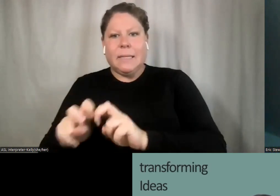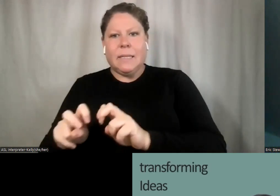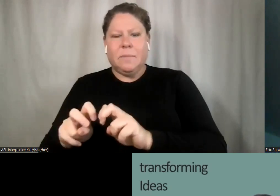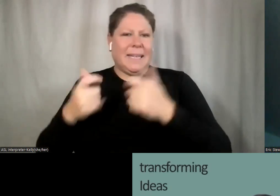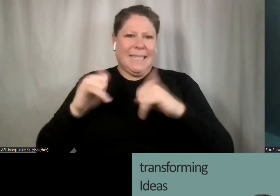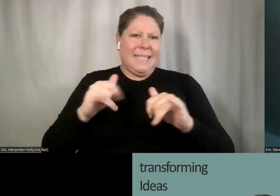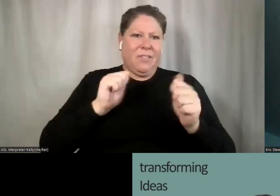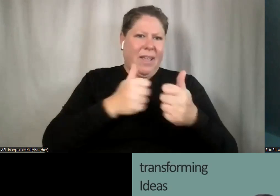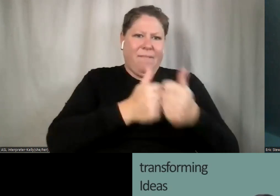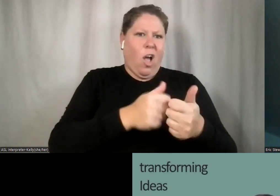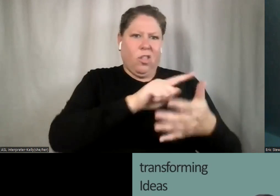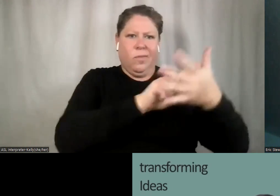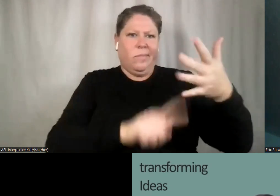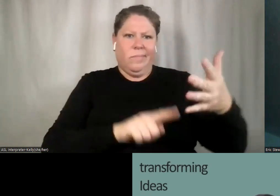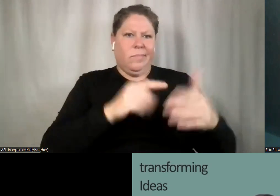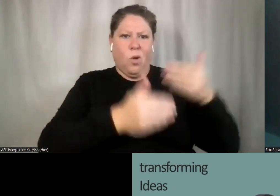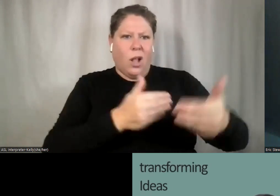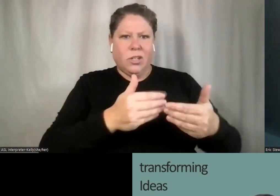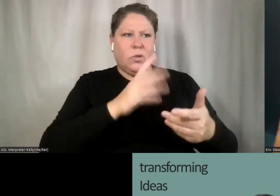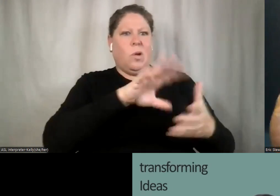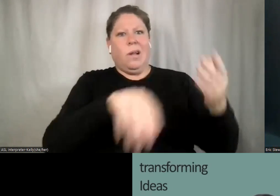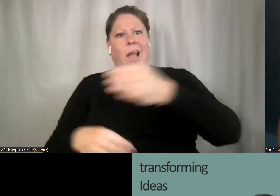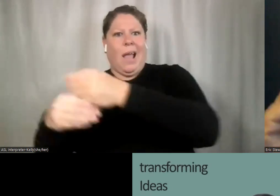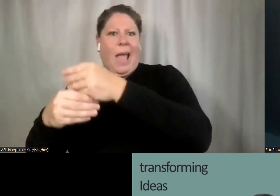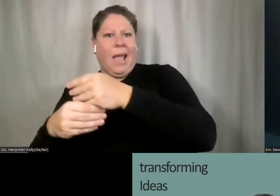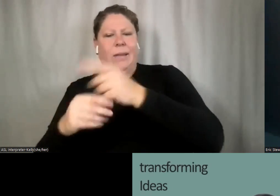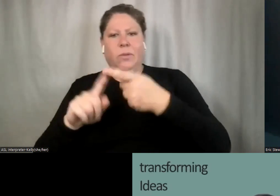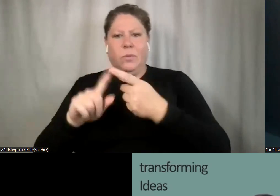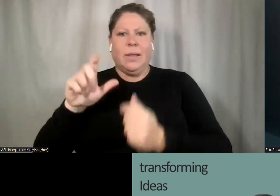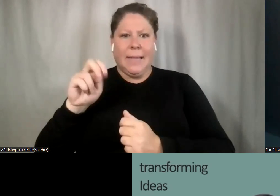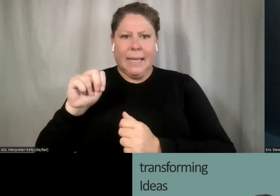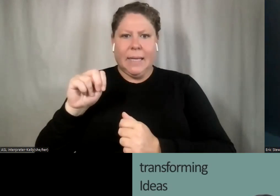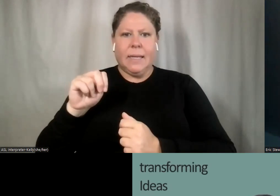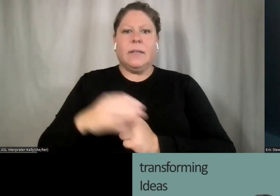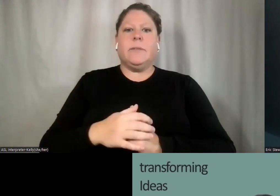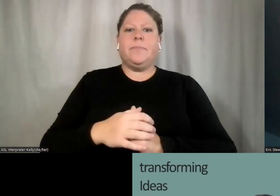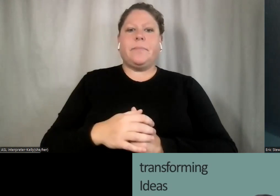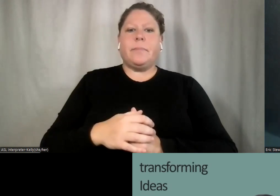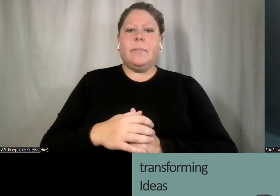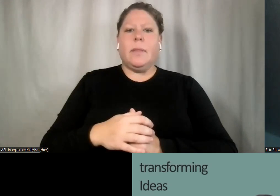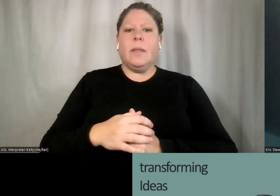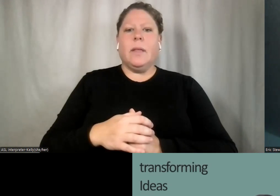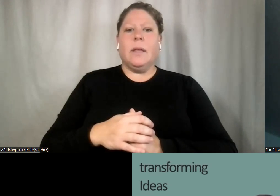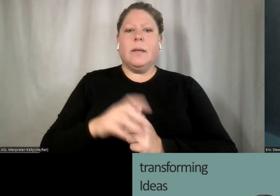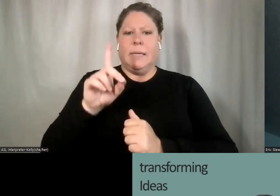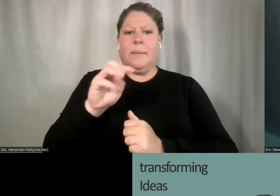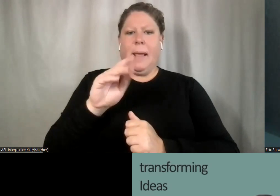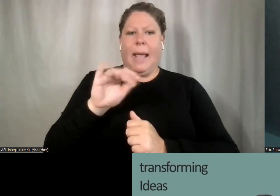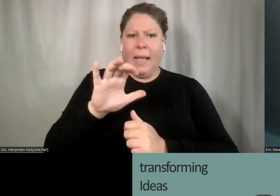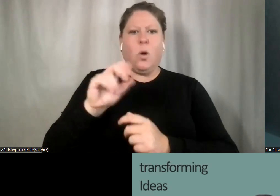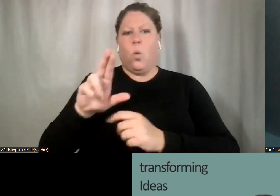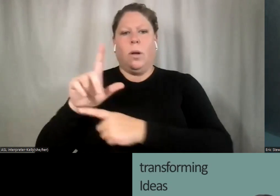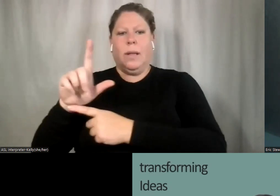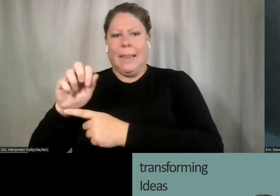the process. And in the improved phase, this creative thinking is vital. In lean thinking, it's the process